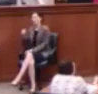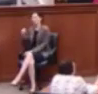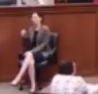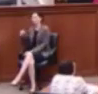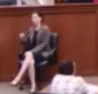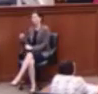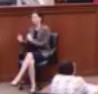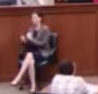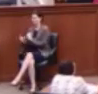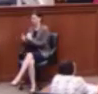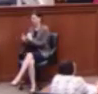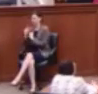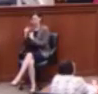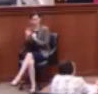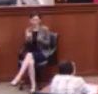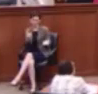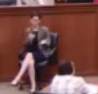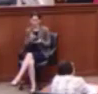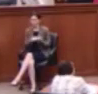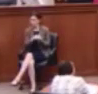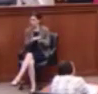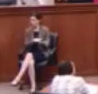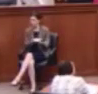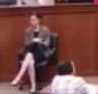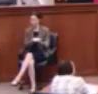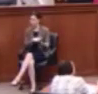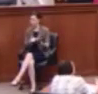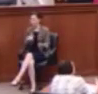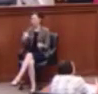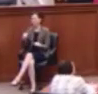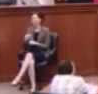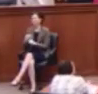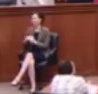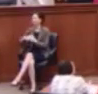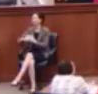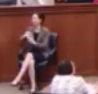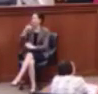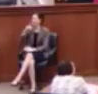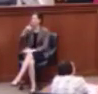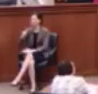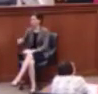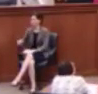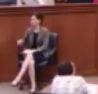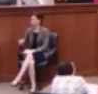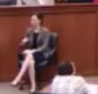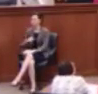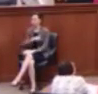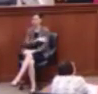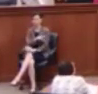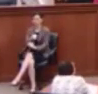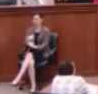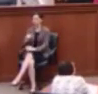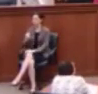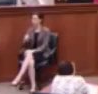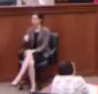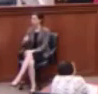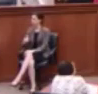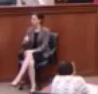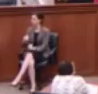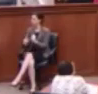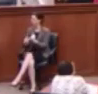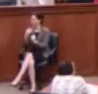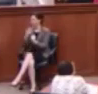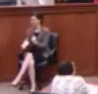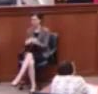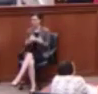do have TOPS Tech. Yeah. I've always had students, and now with WorkKey Silver, we can, get them in with the TOPS Tech for that. So that's really been helpful. The